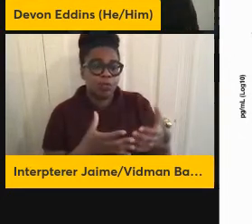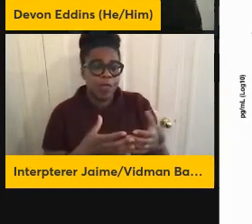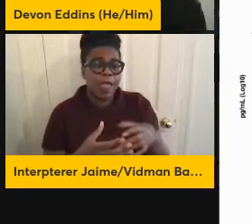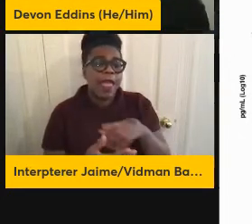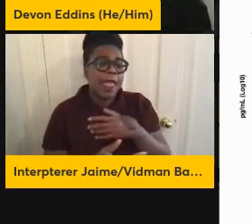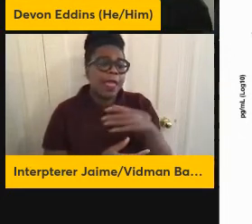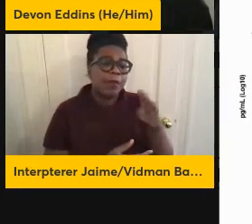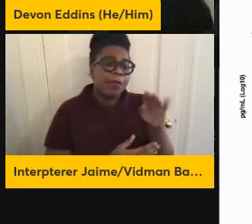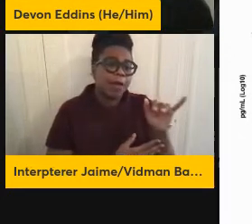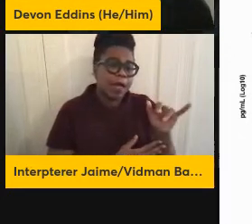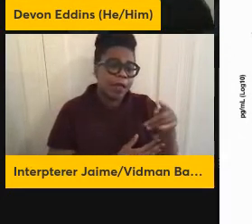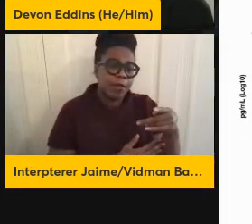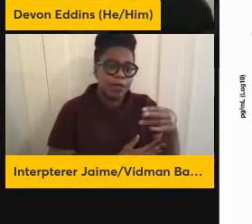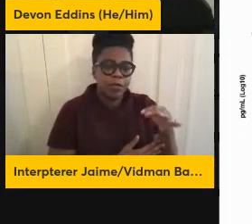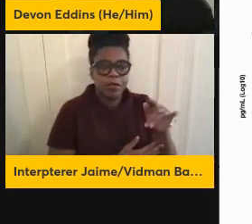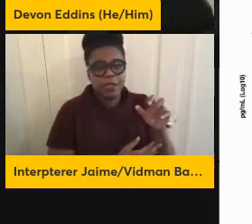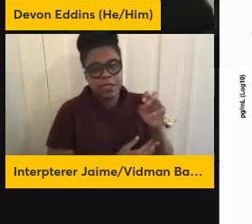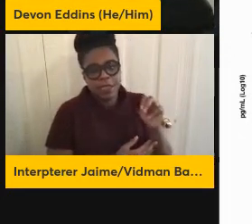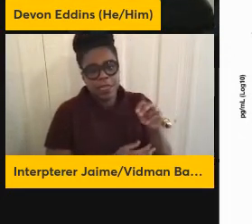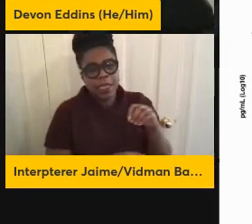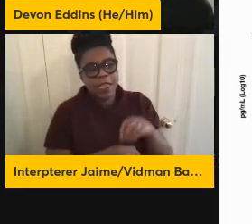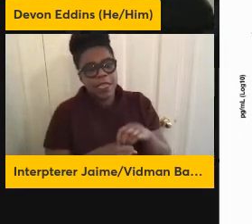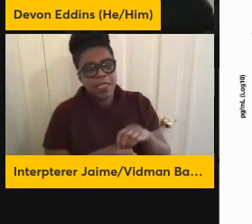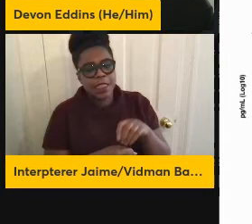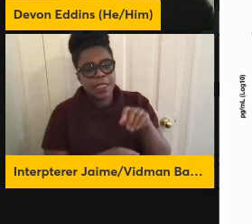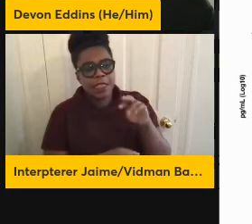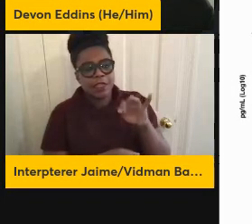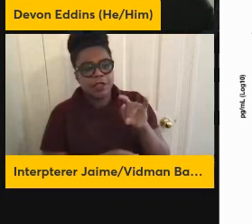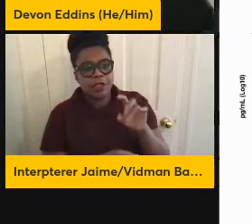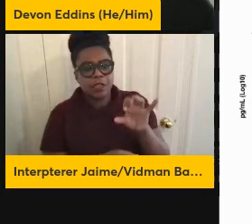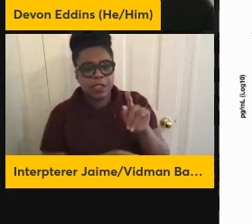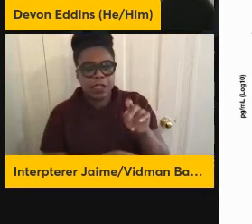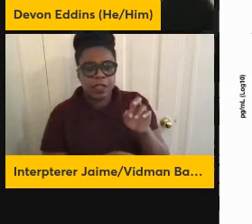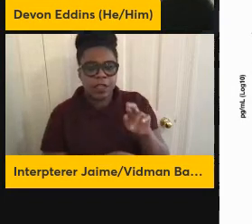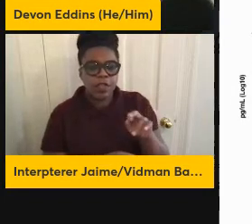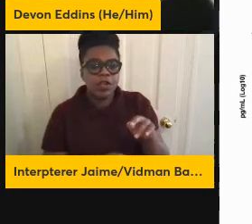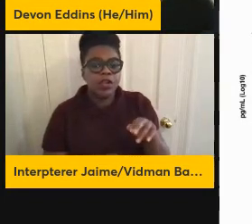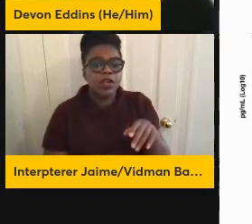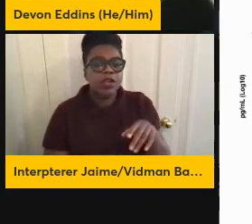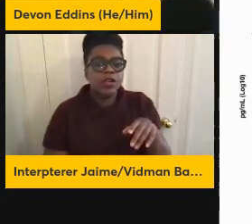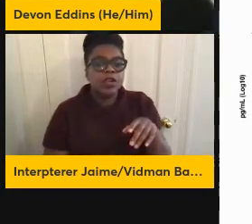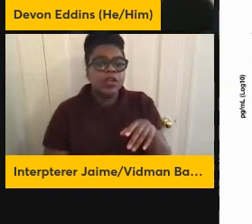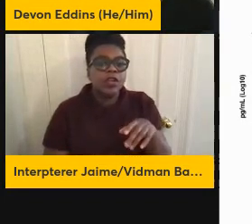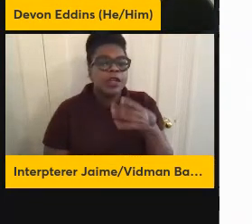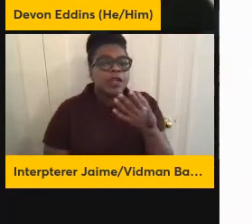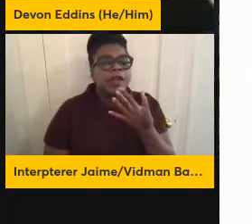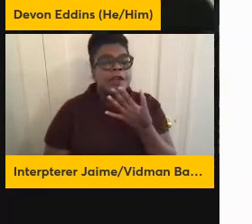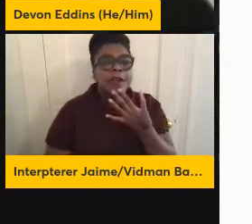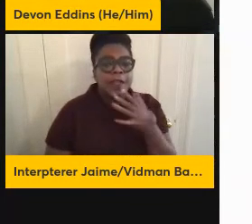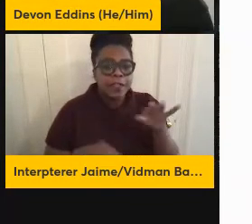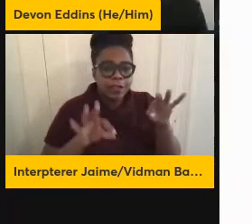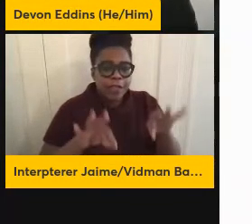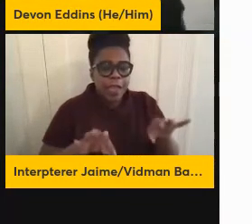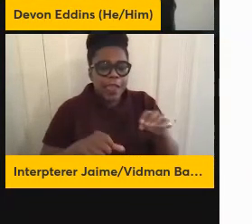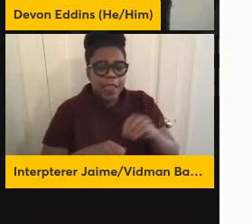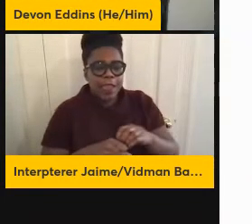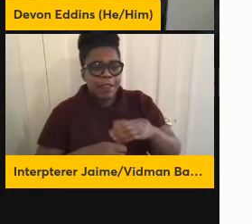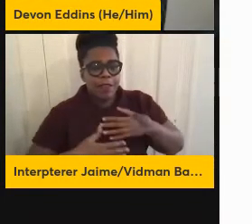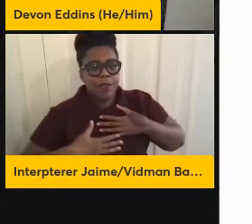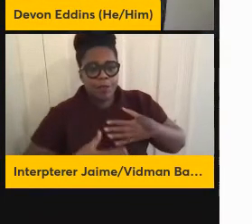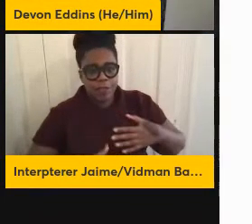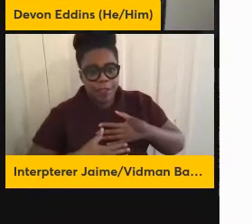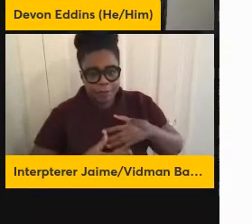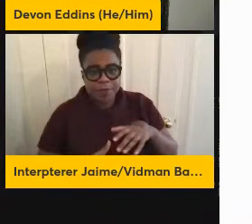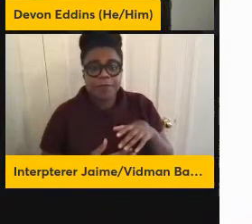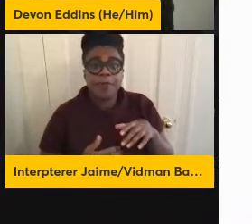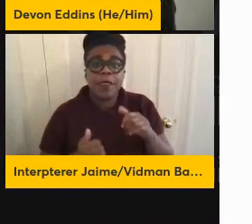protein and the intracellular staining that neutrophils are also producing a lot of IL-1 beta in the airways. So